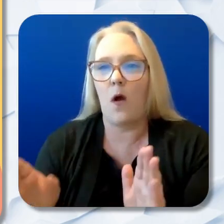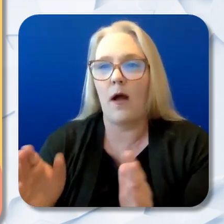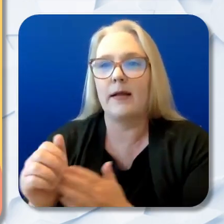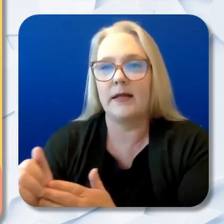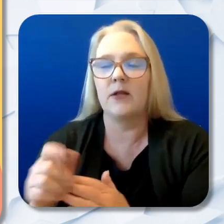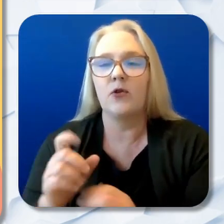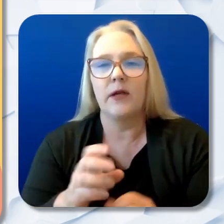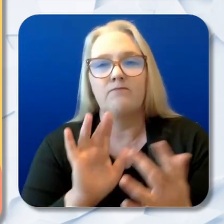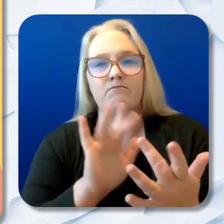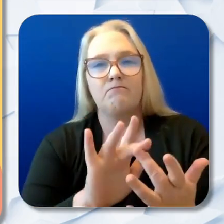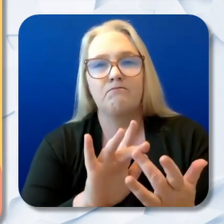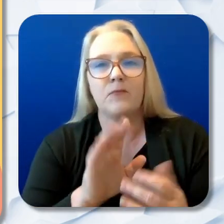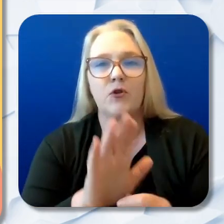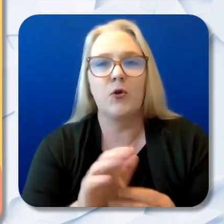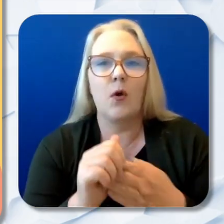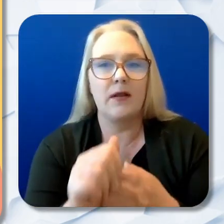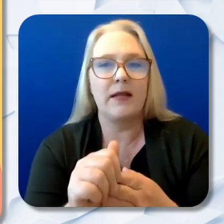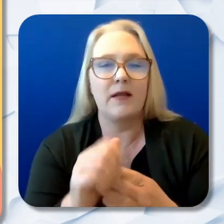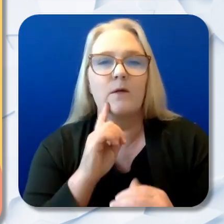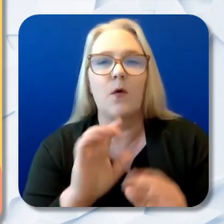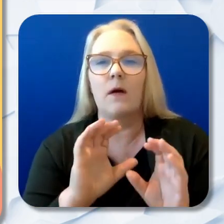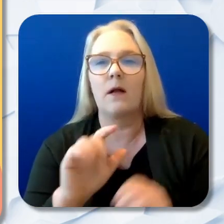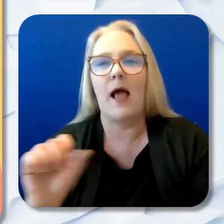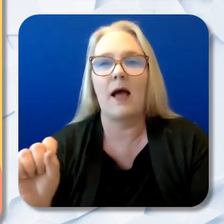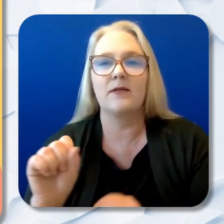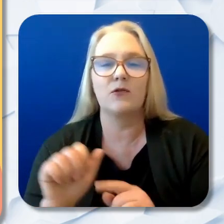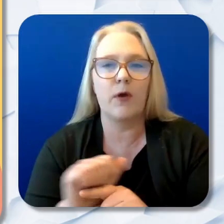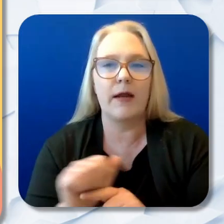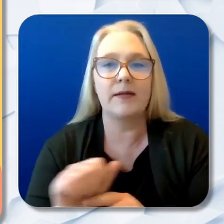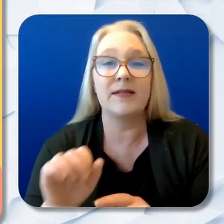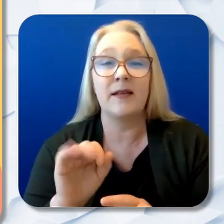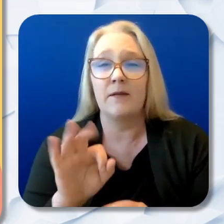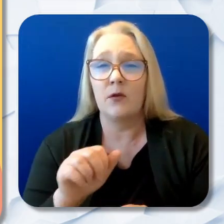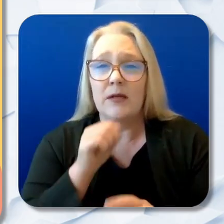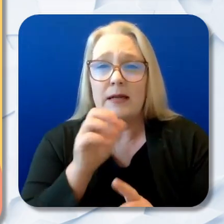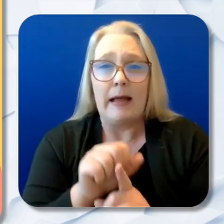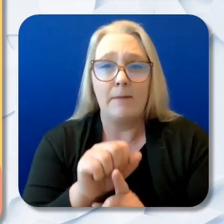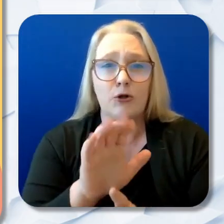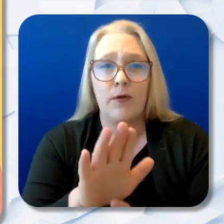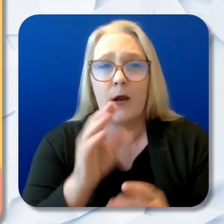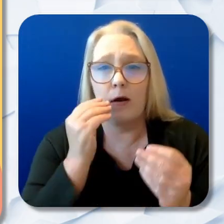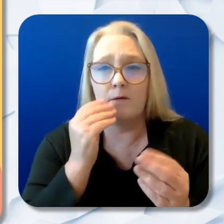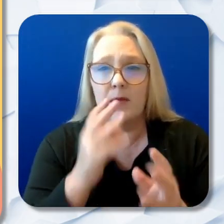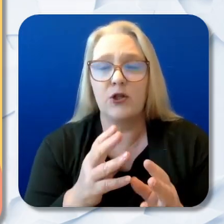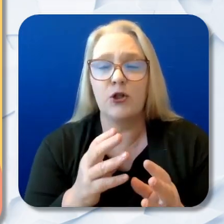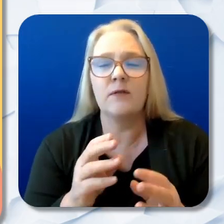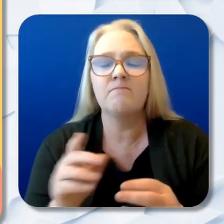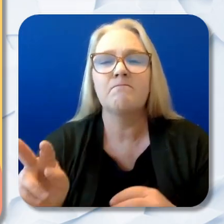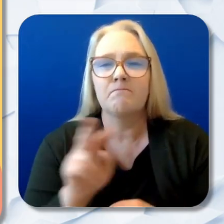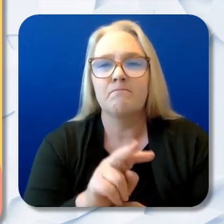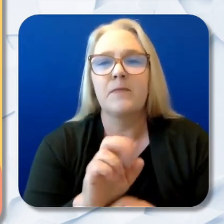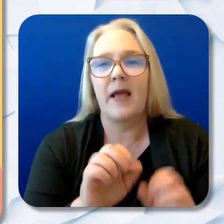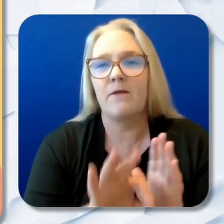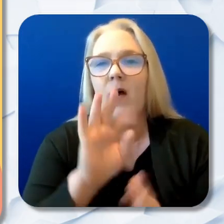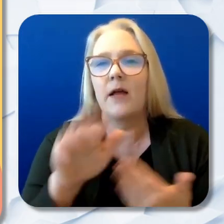sign up for class trainings. If you weren't able to capture their information from this webinar, you can find all of